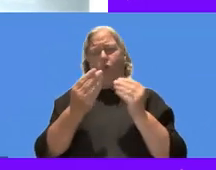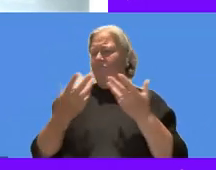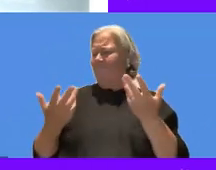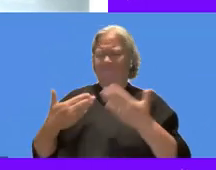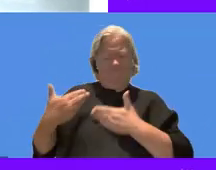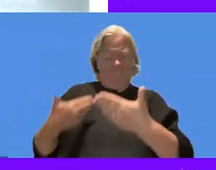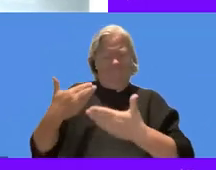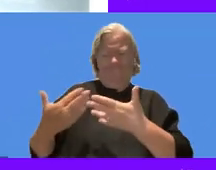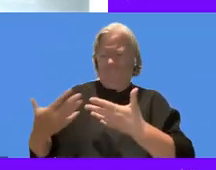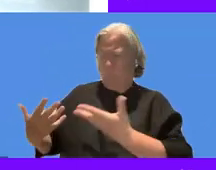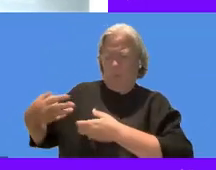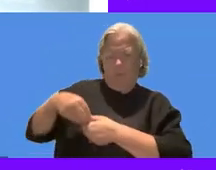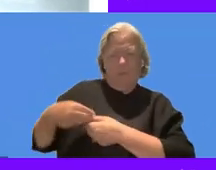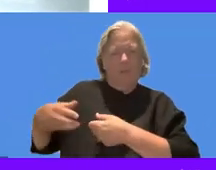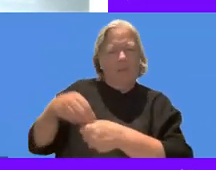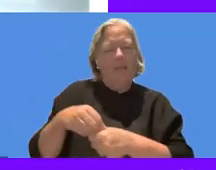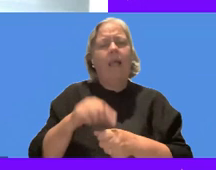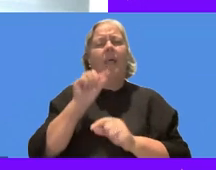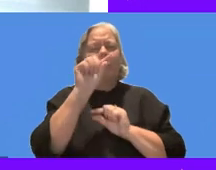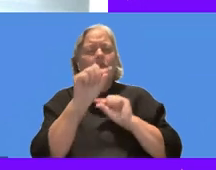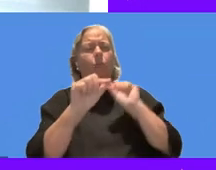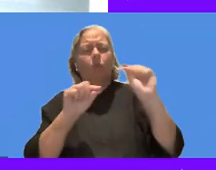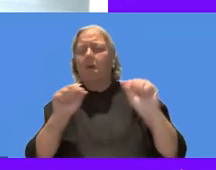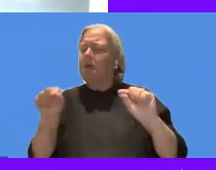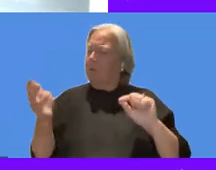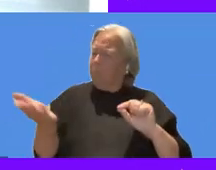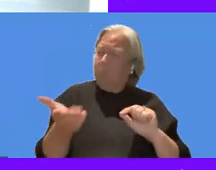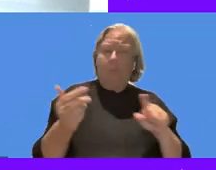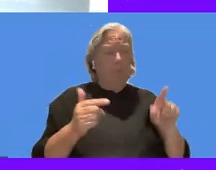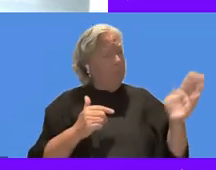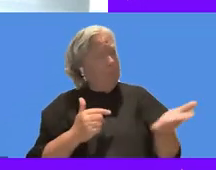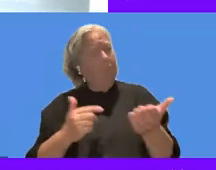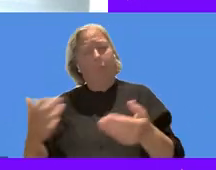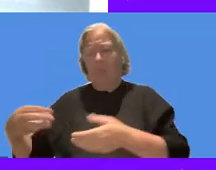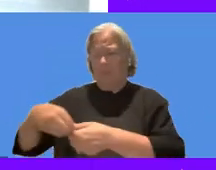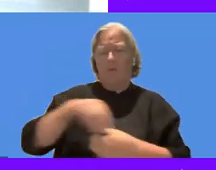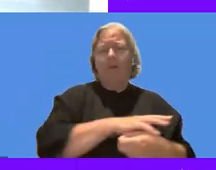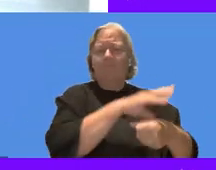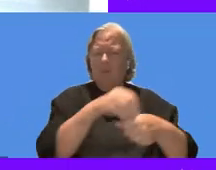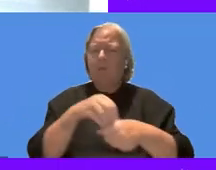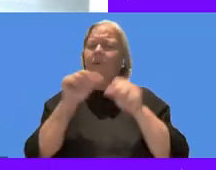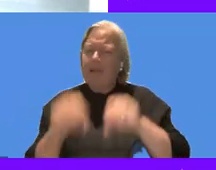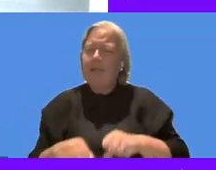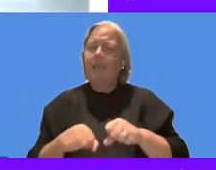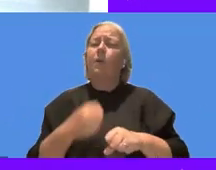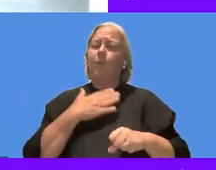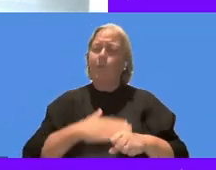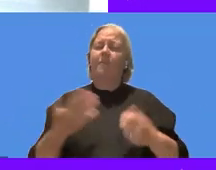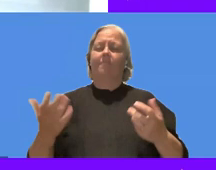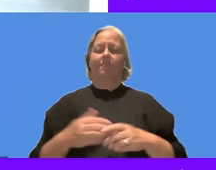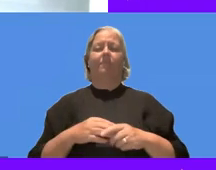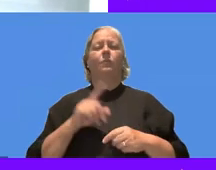things and different ways that you can involve young people in the research process that allows their voices to be heard. Another example